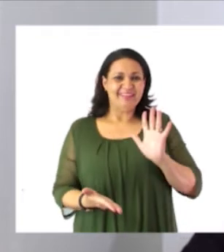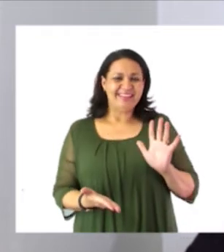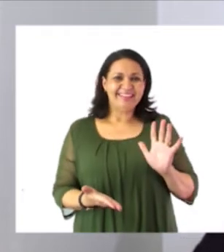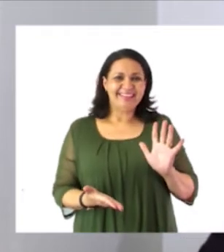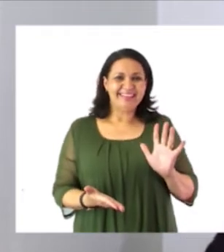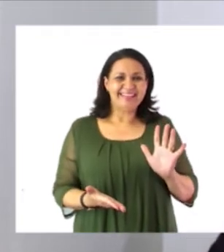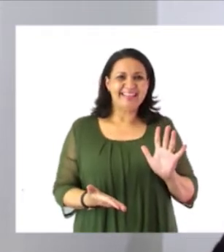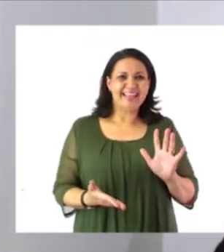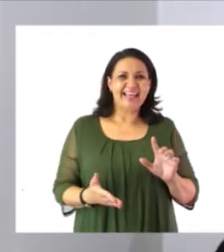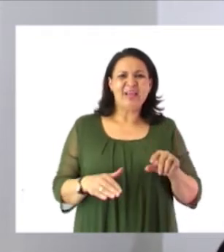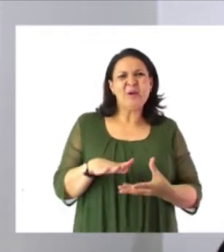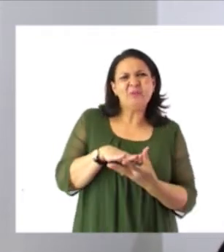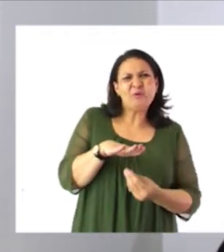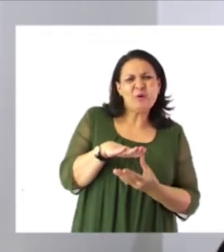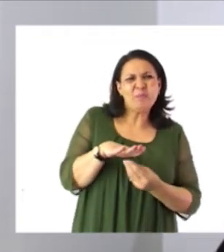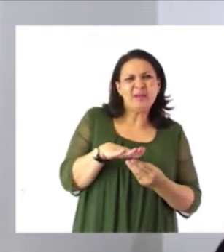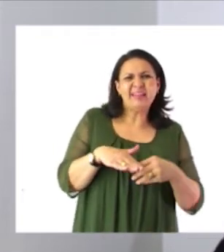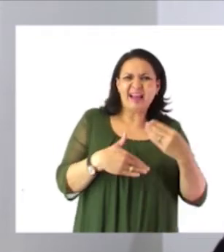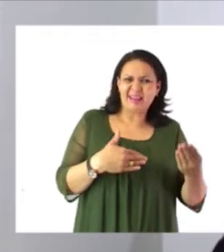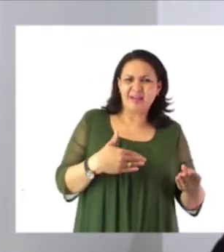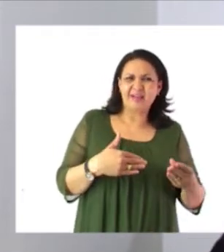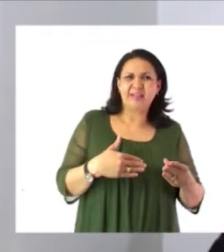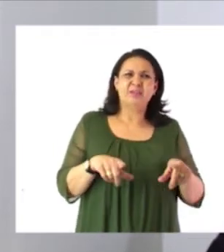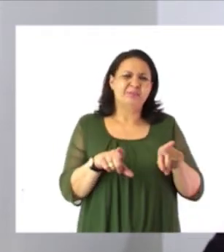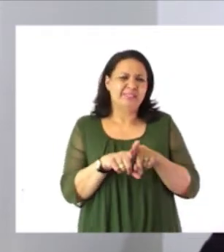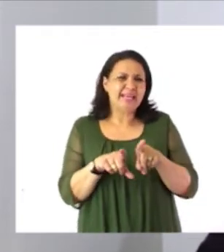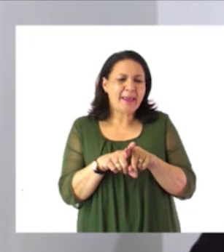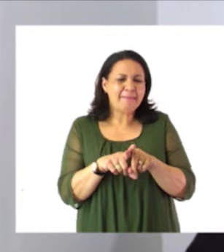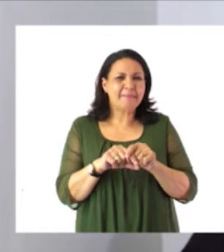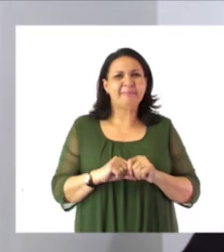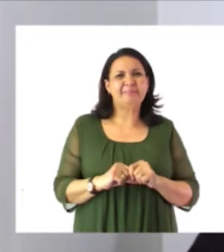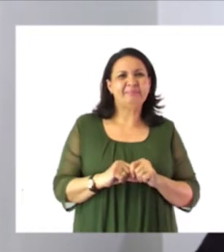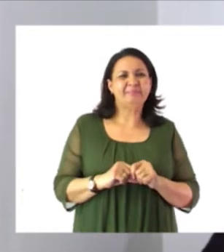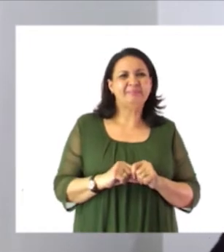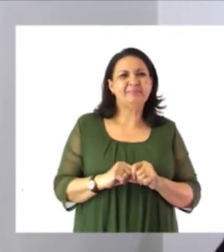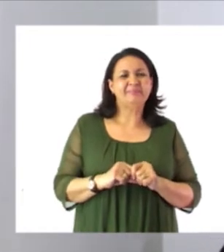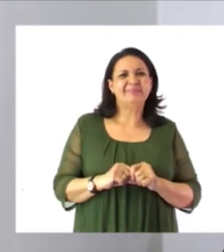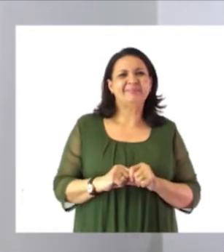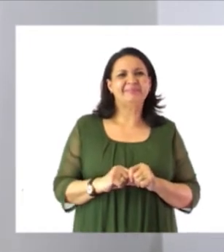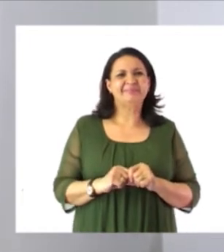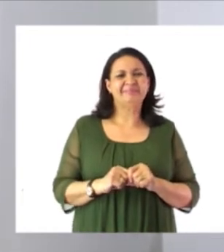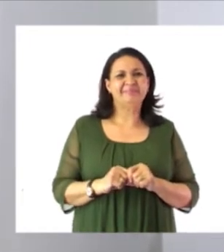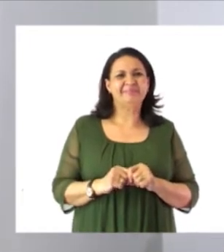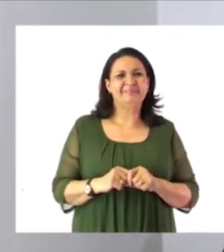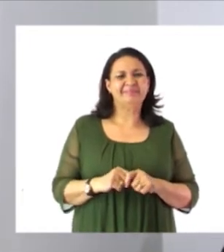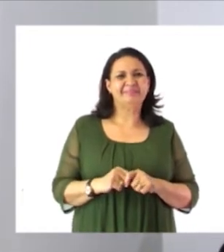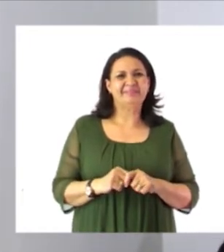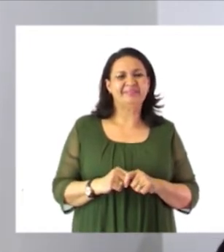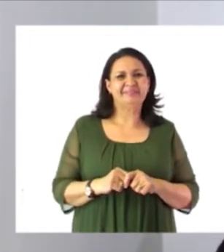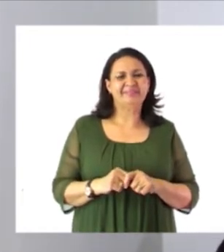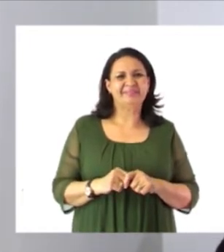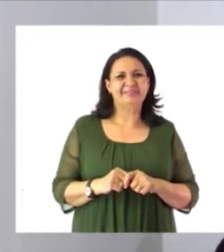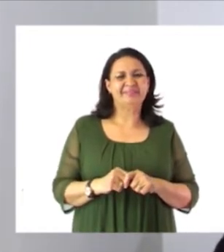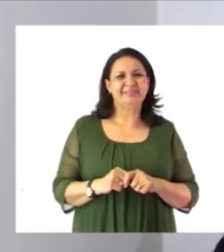Here we have to copy the other half to match it so that it looks exactly like the one that is already done